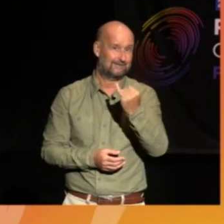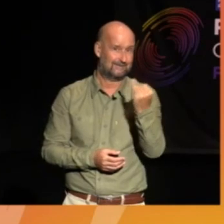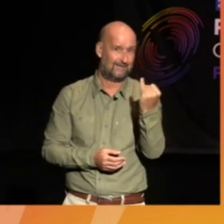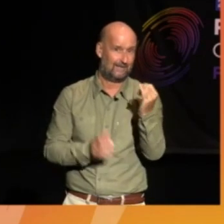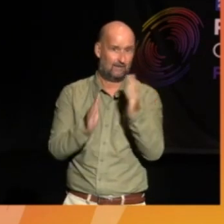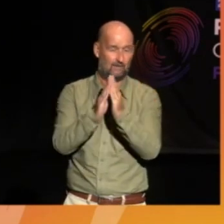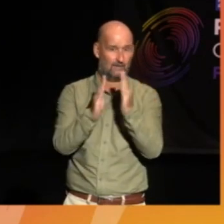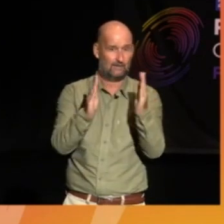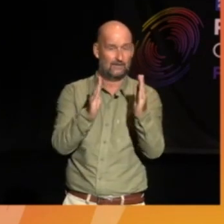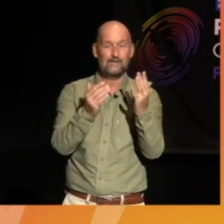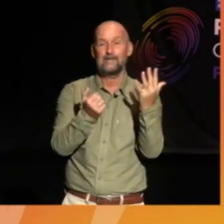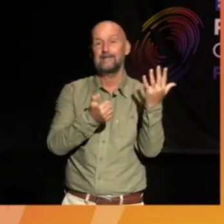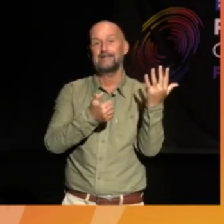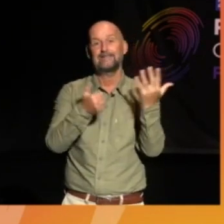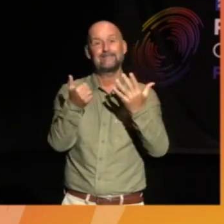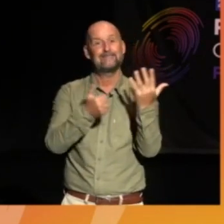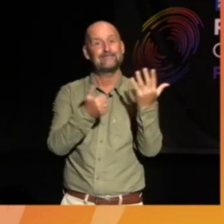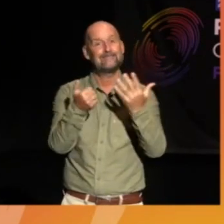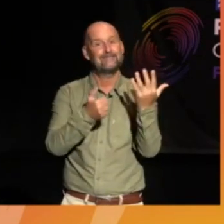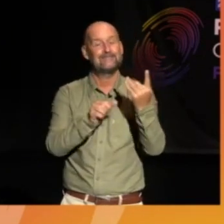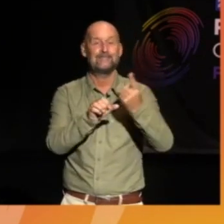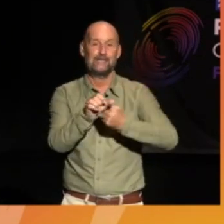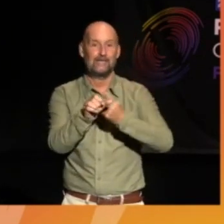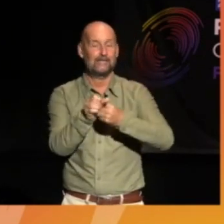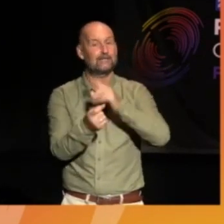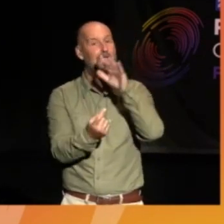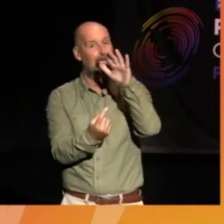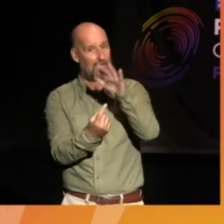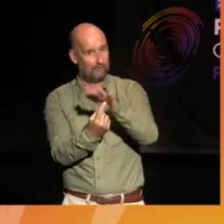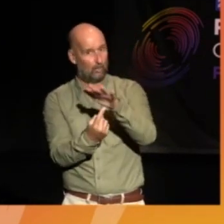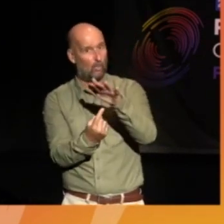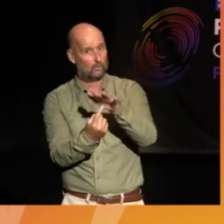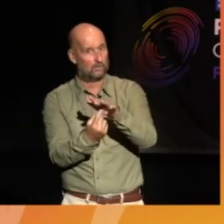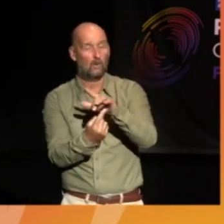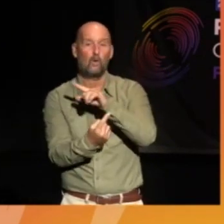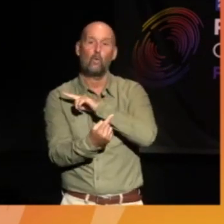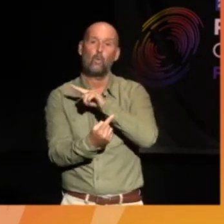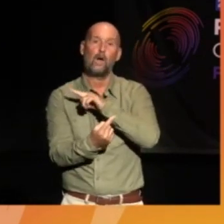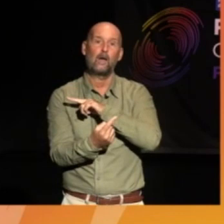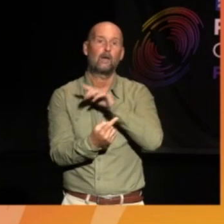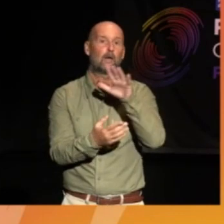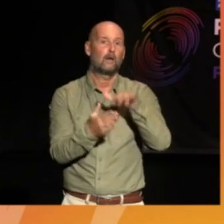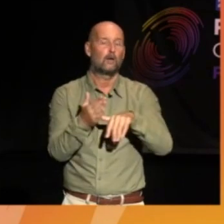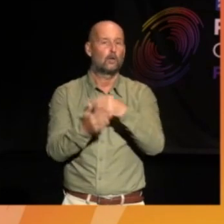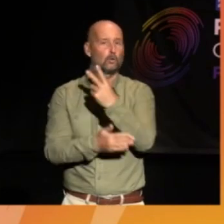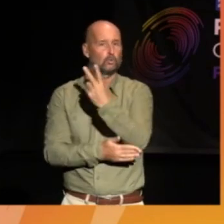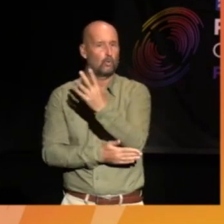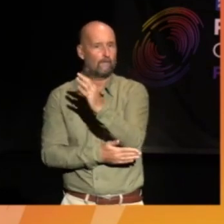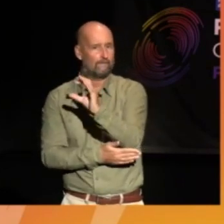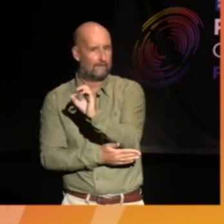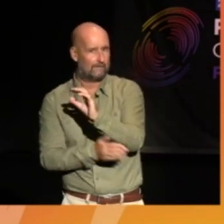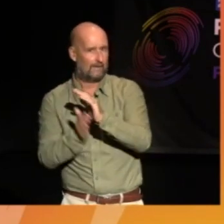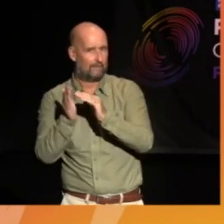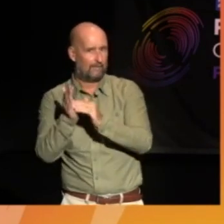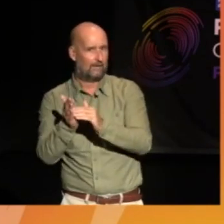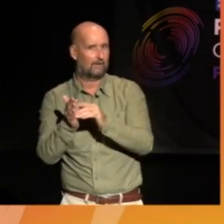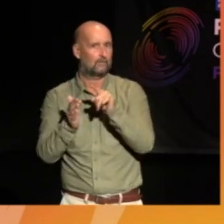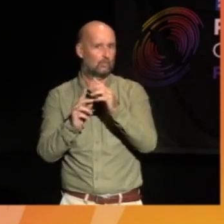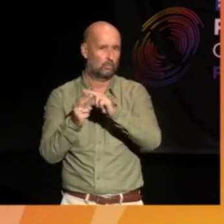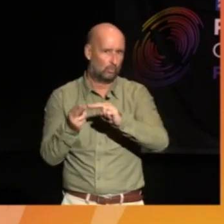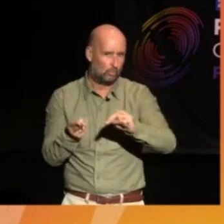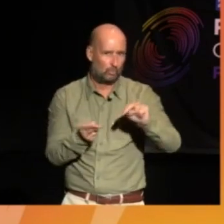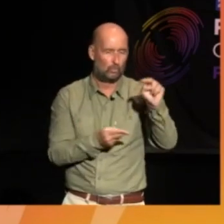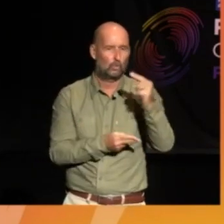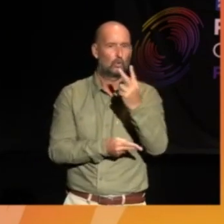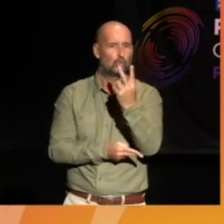were important in the steady and significant decrease in child labor from 250 million to 150 or say